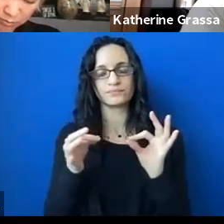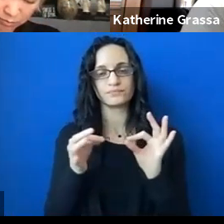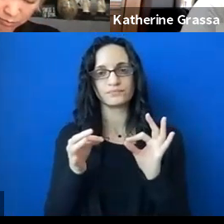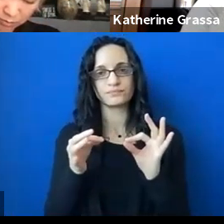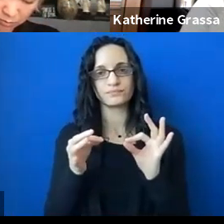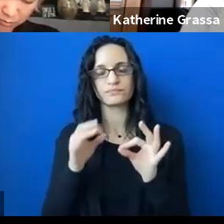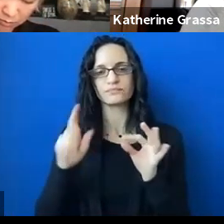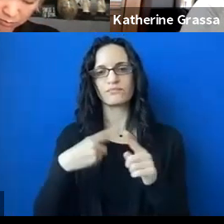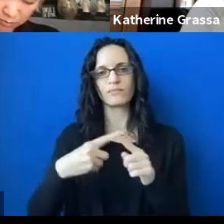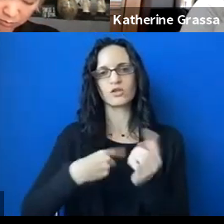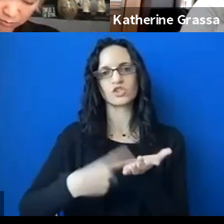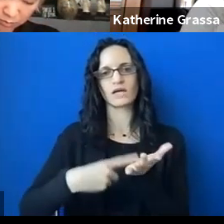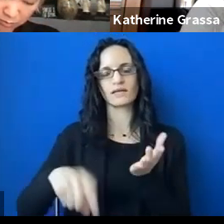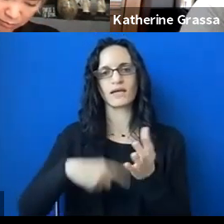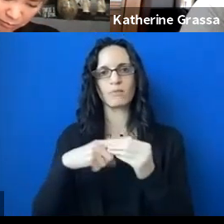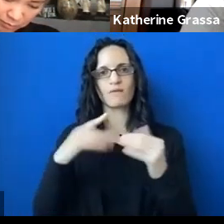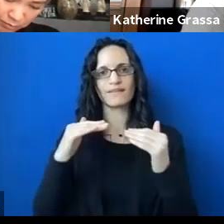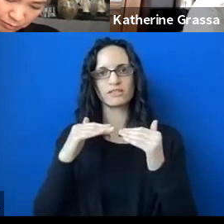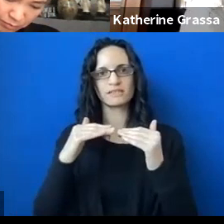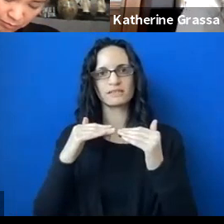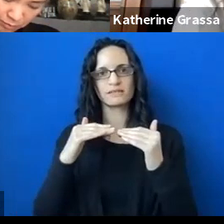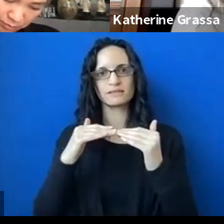when we're talking about the fairness